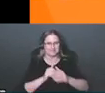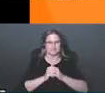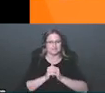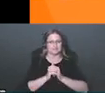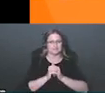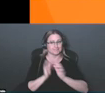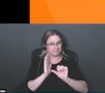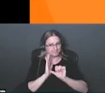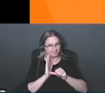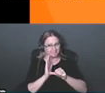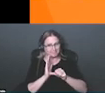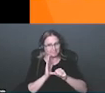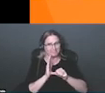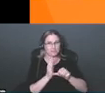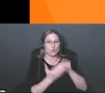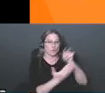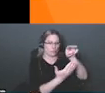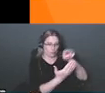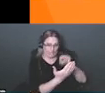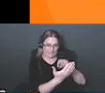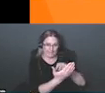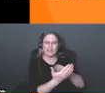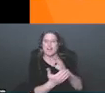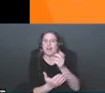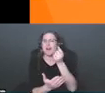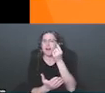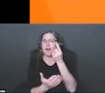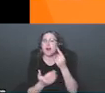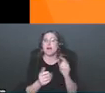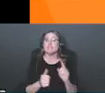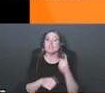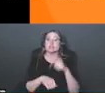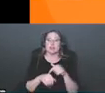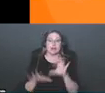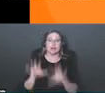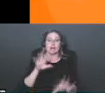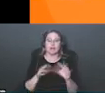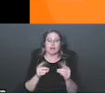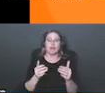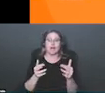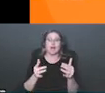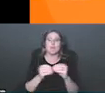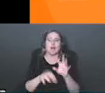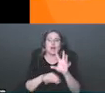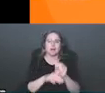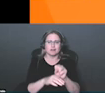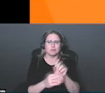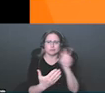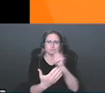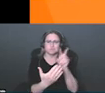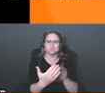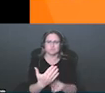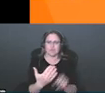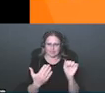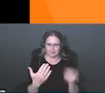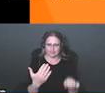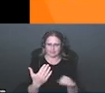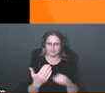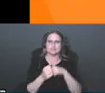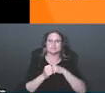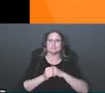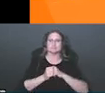key to understand. As you do more of these, you'll learn how to skim through them more.